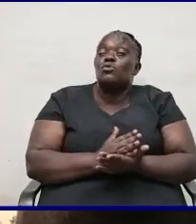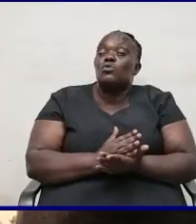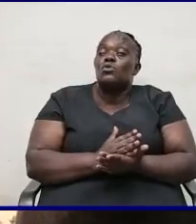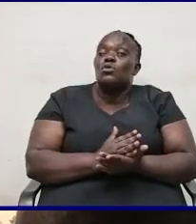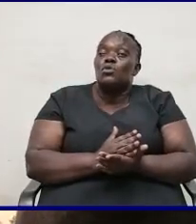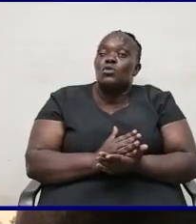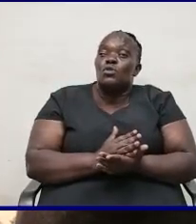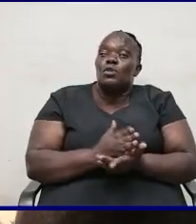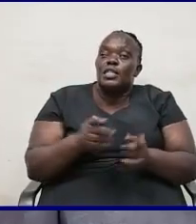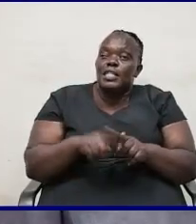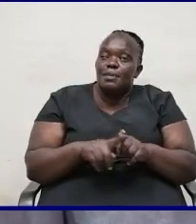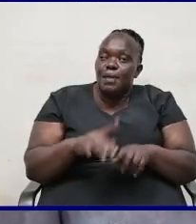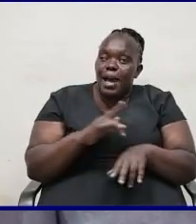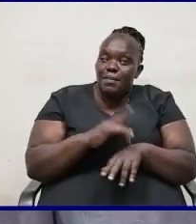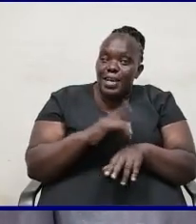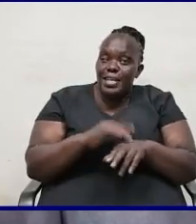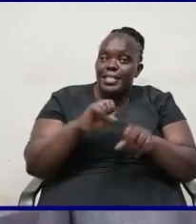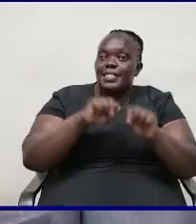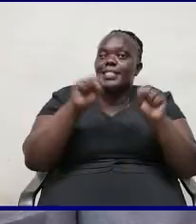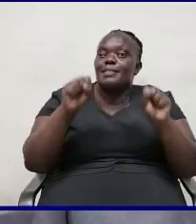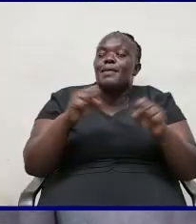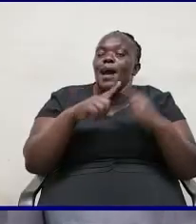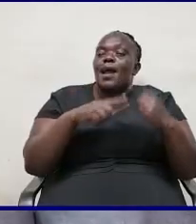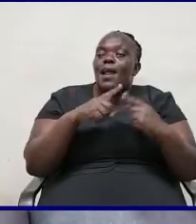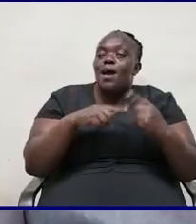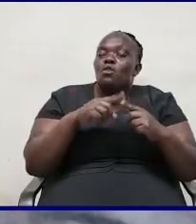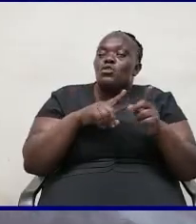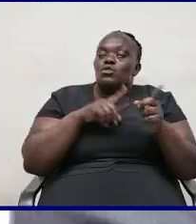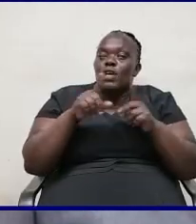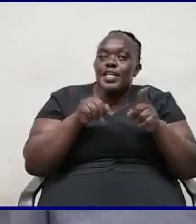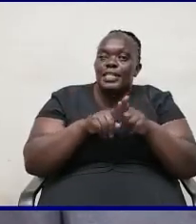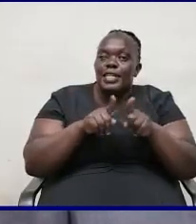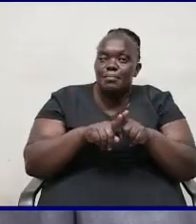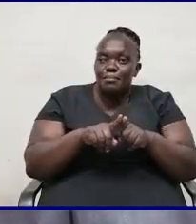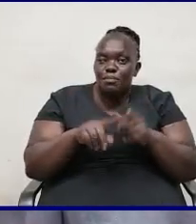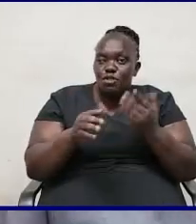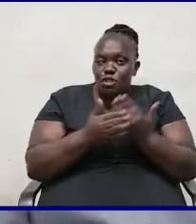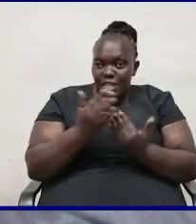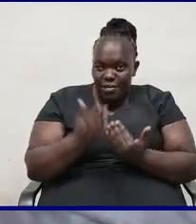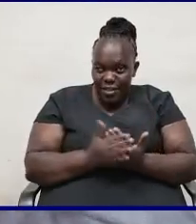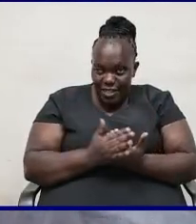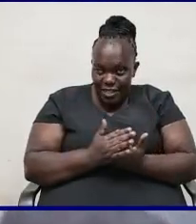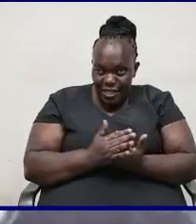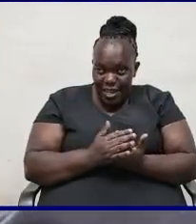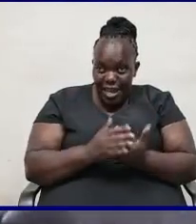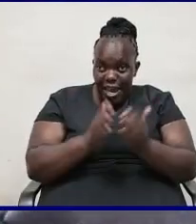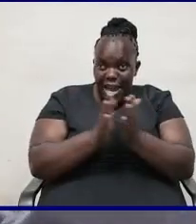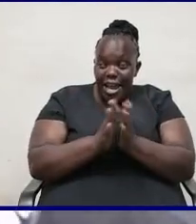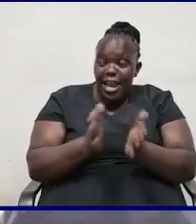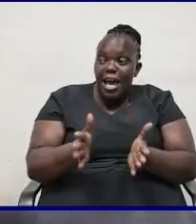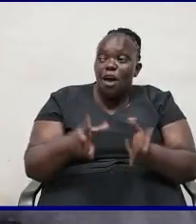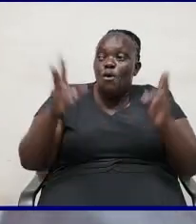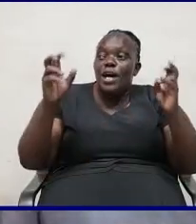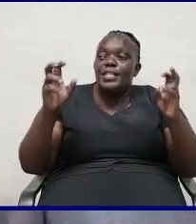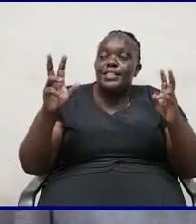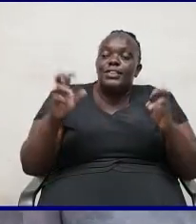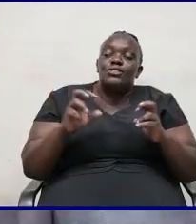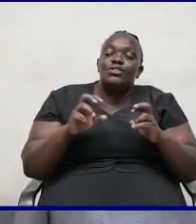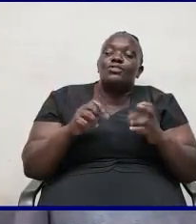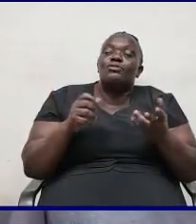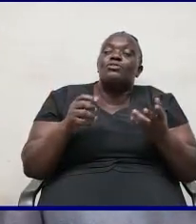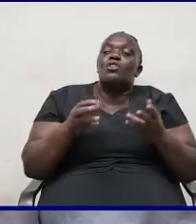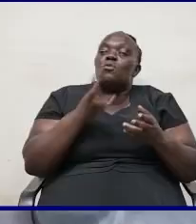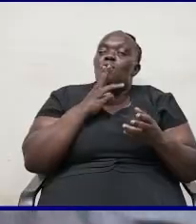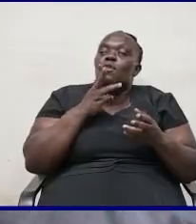really affected the ecosystem around tourism, that is in the conservancies, and also there's an issue of the